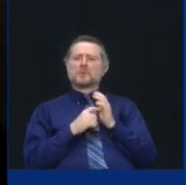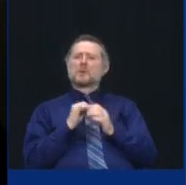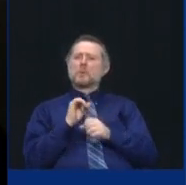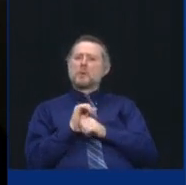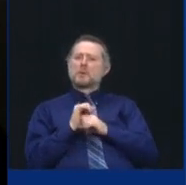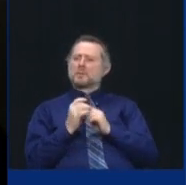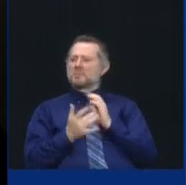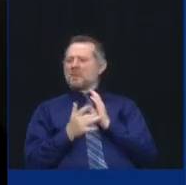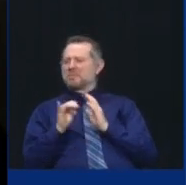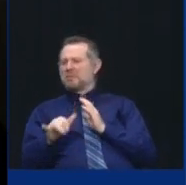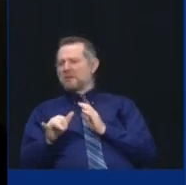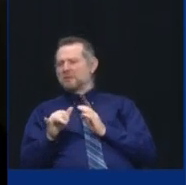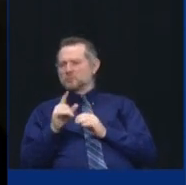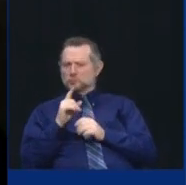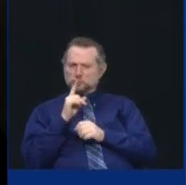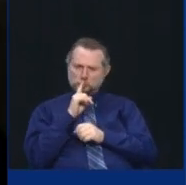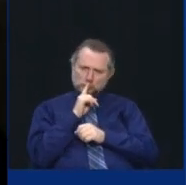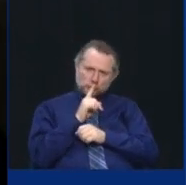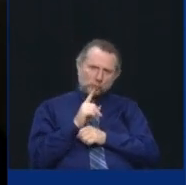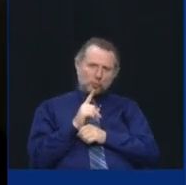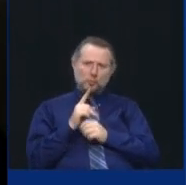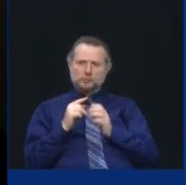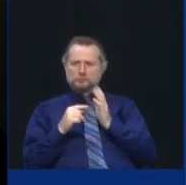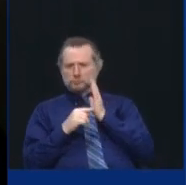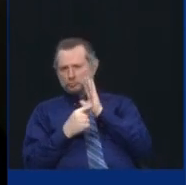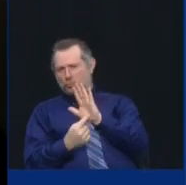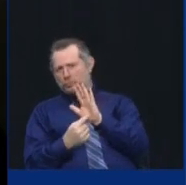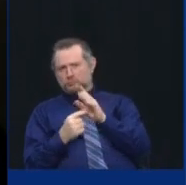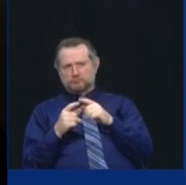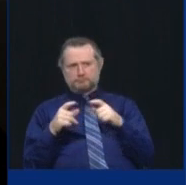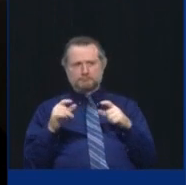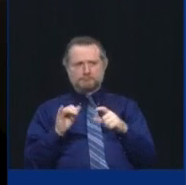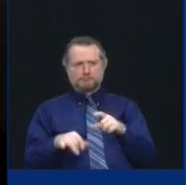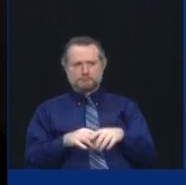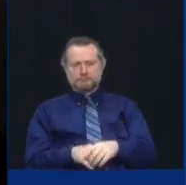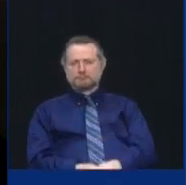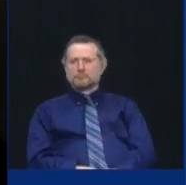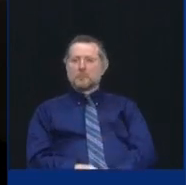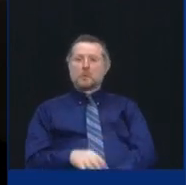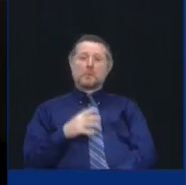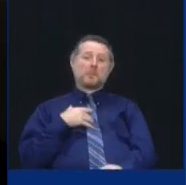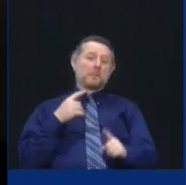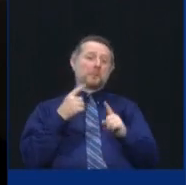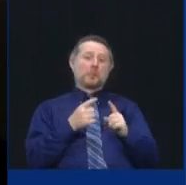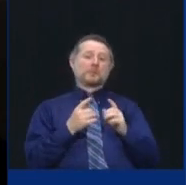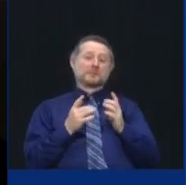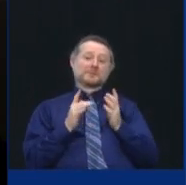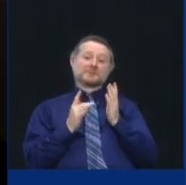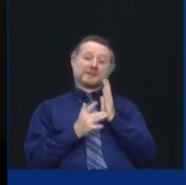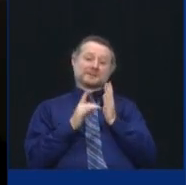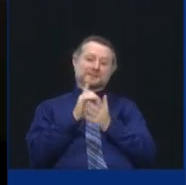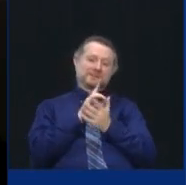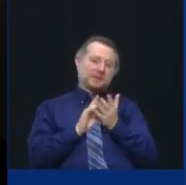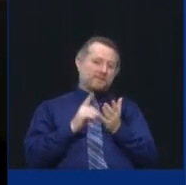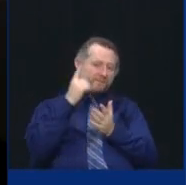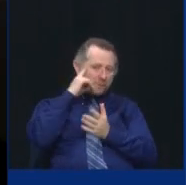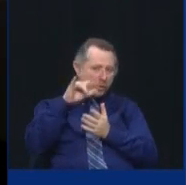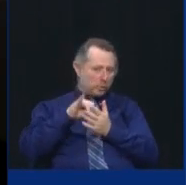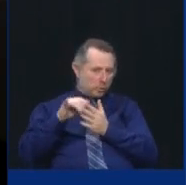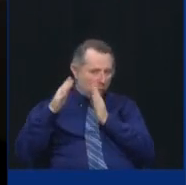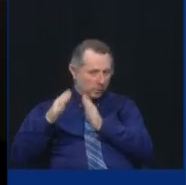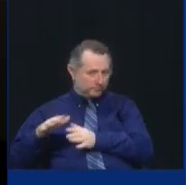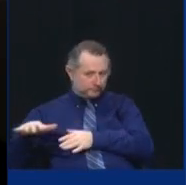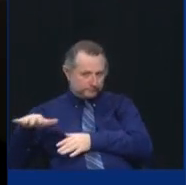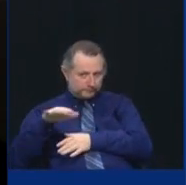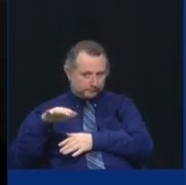sure that they can reflect that. The issue is that the technology was designed for New Yorkers to make sure